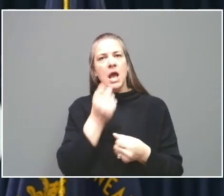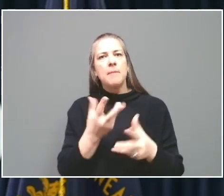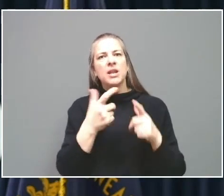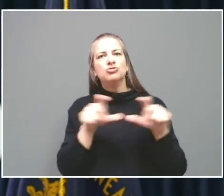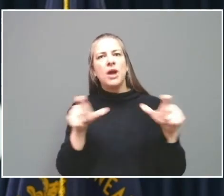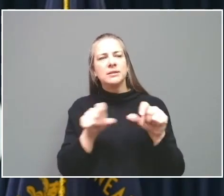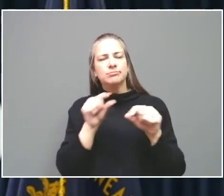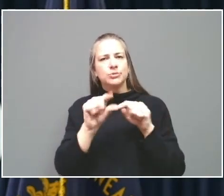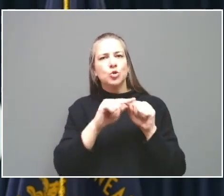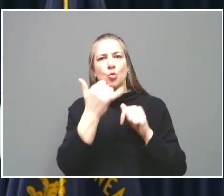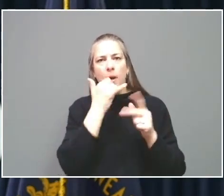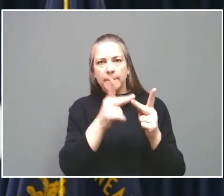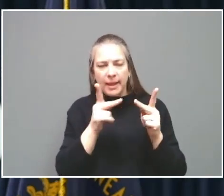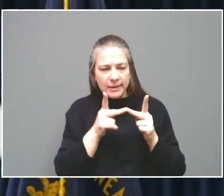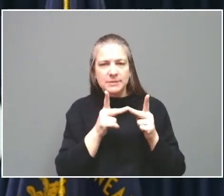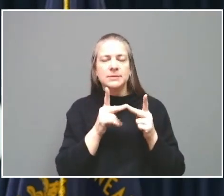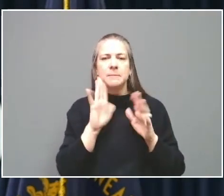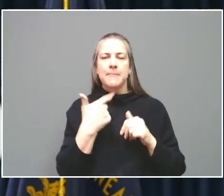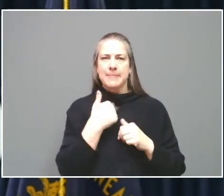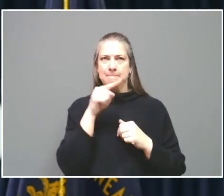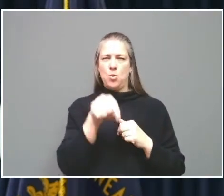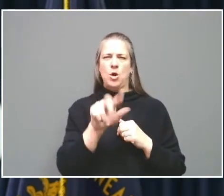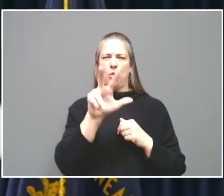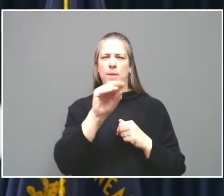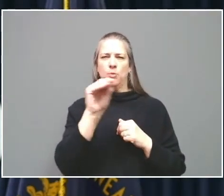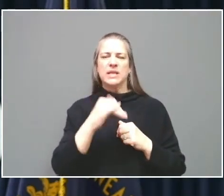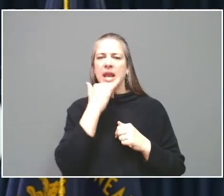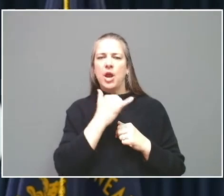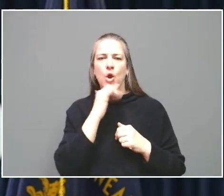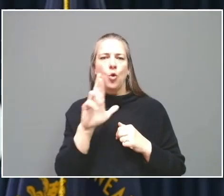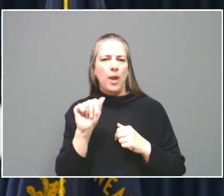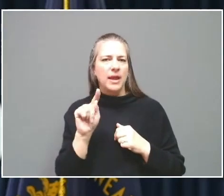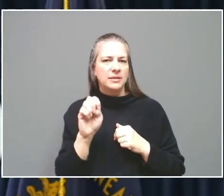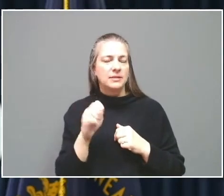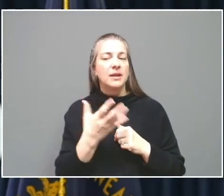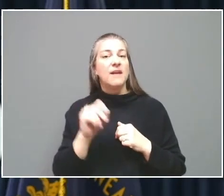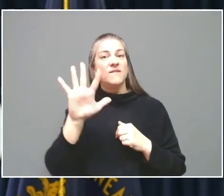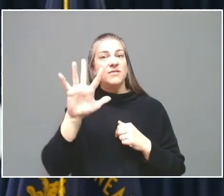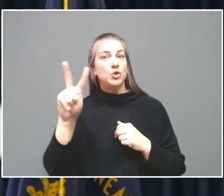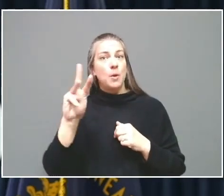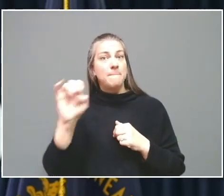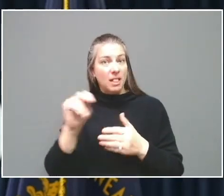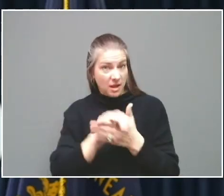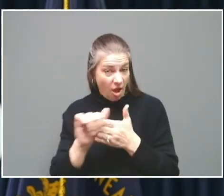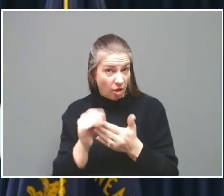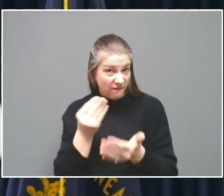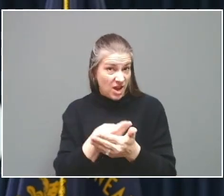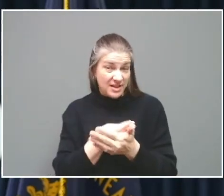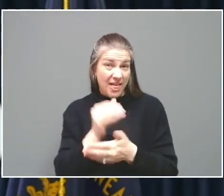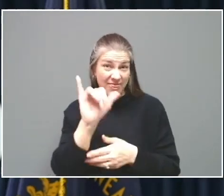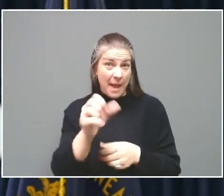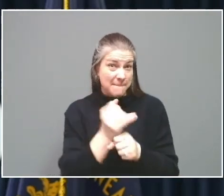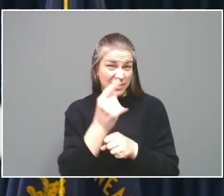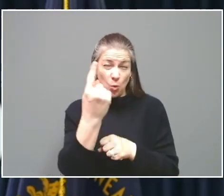wrong place, it looks like we have a 0.3% error rate in a $52 million fund. And Gil, that would make it one of the